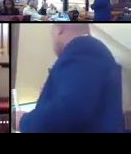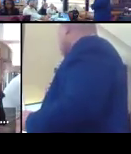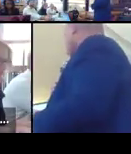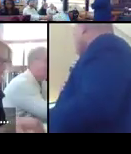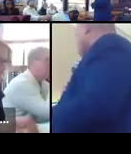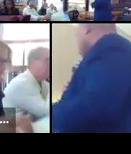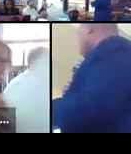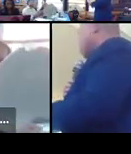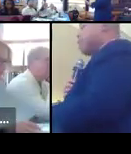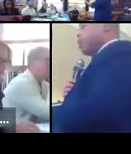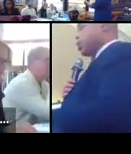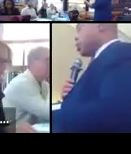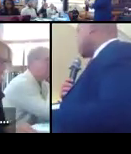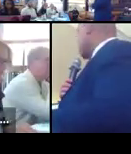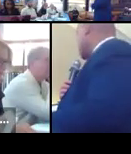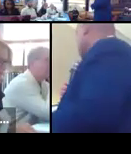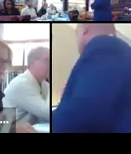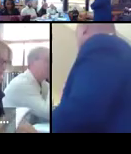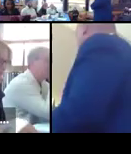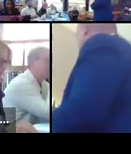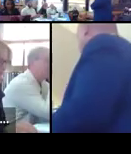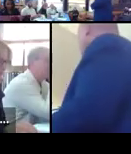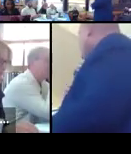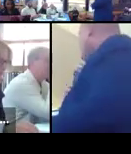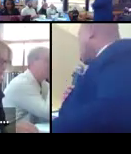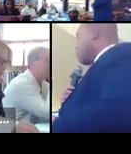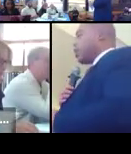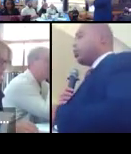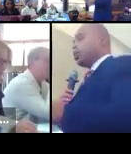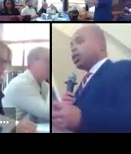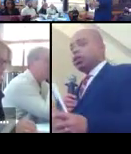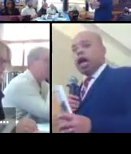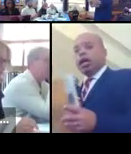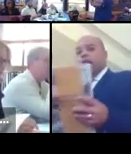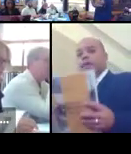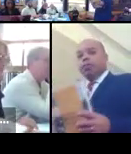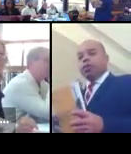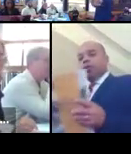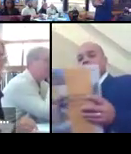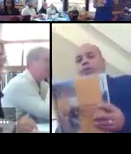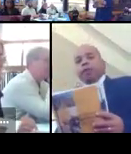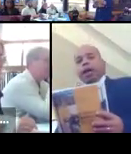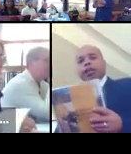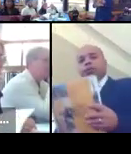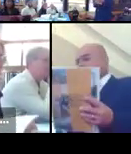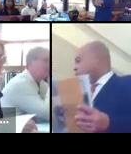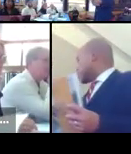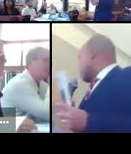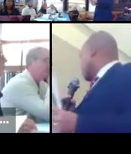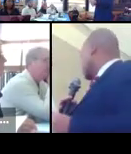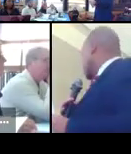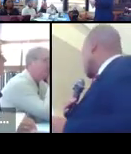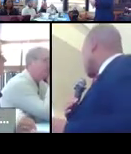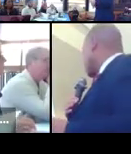meeting to add longer informational section and all. Review session that you guys were invited to